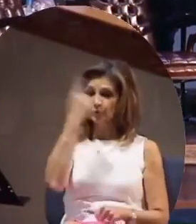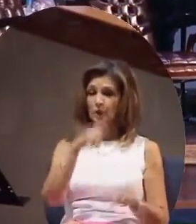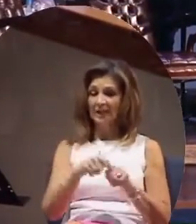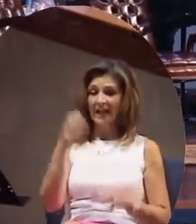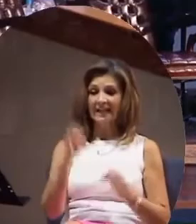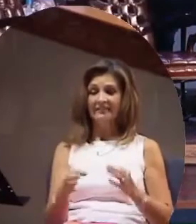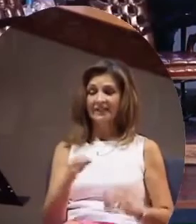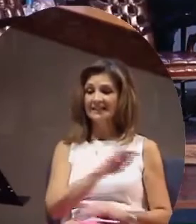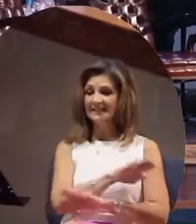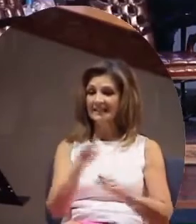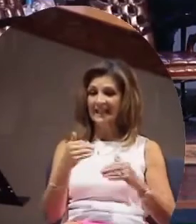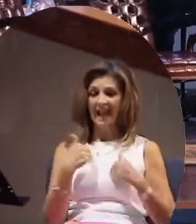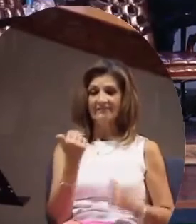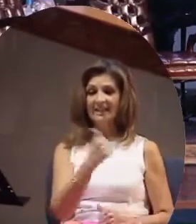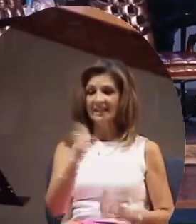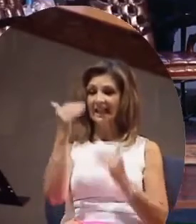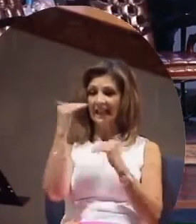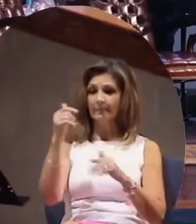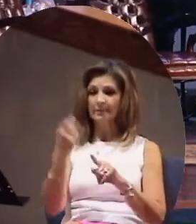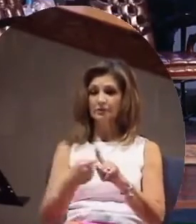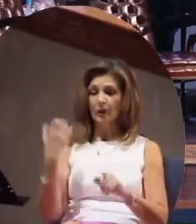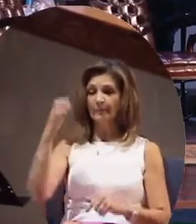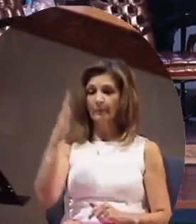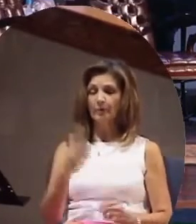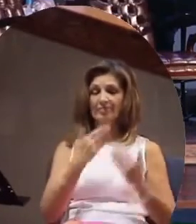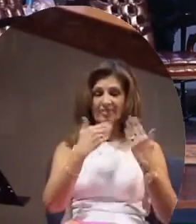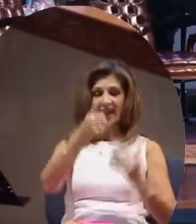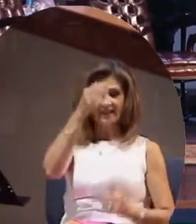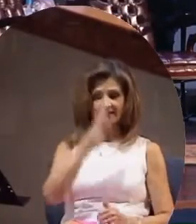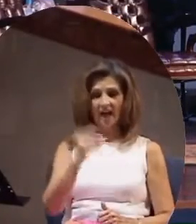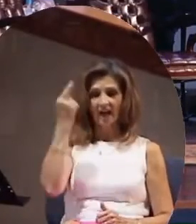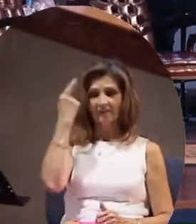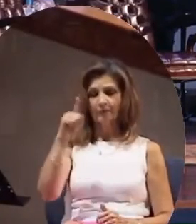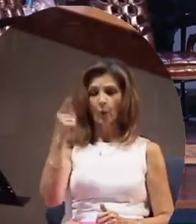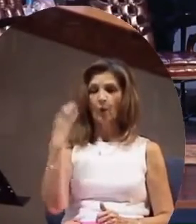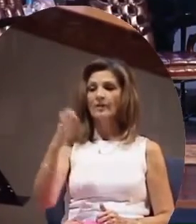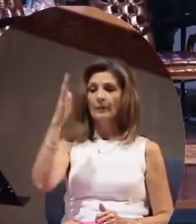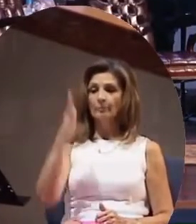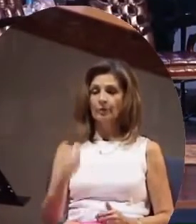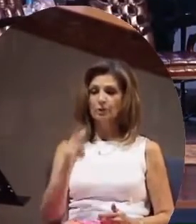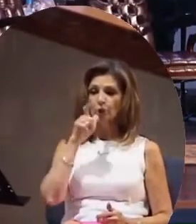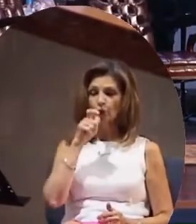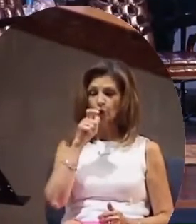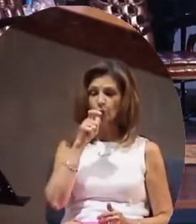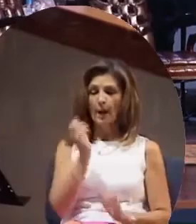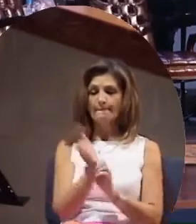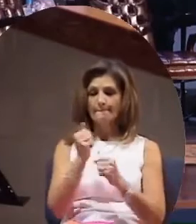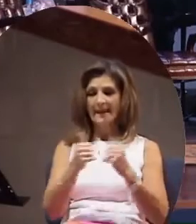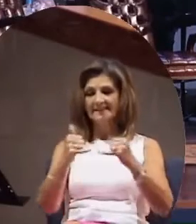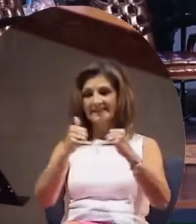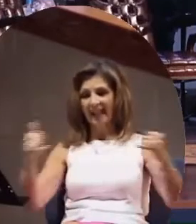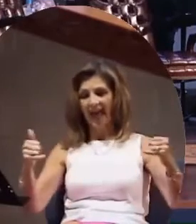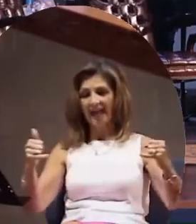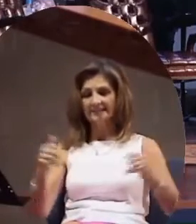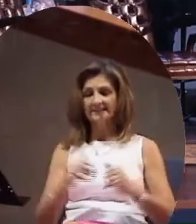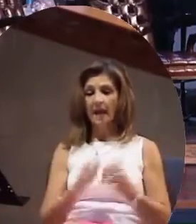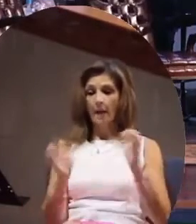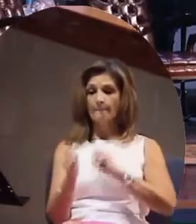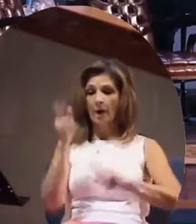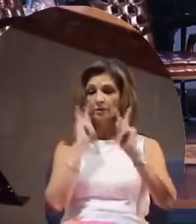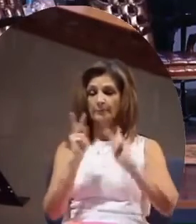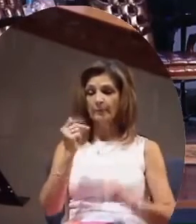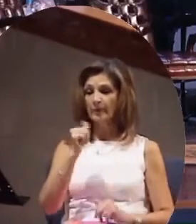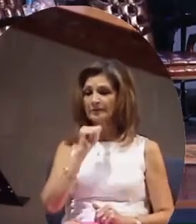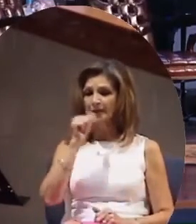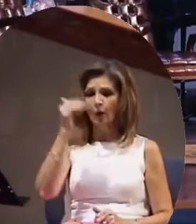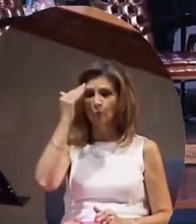boundaries? Amen. Thank God for a boundary marking preacher. Most folks in church tonight don't know